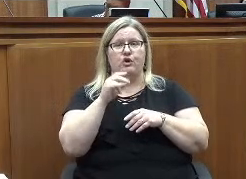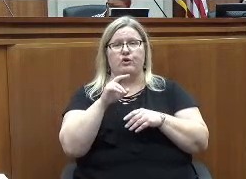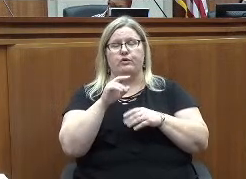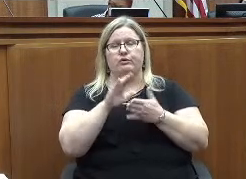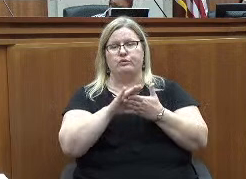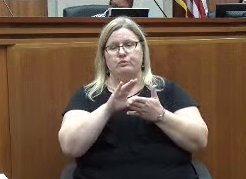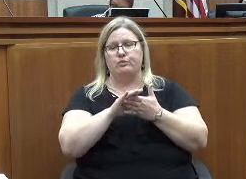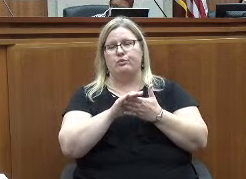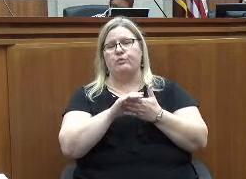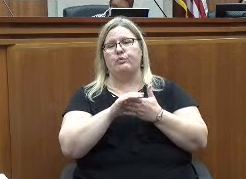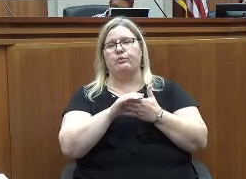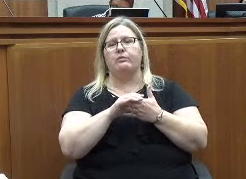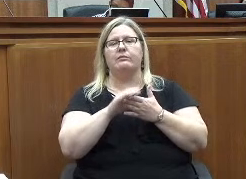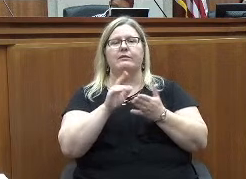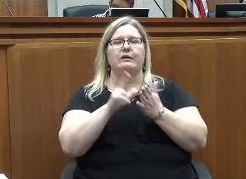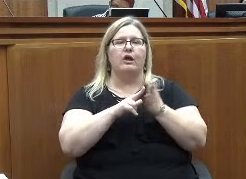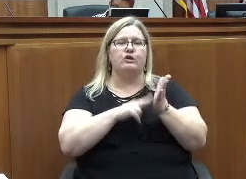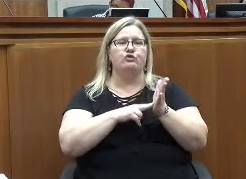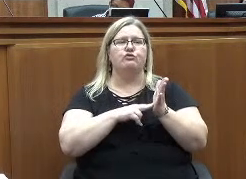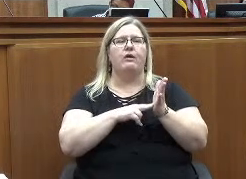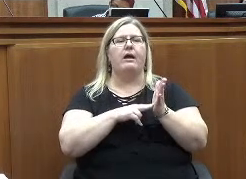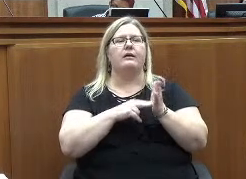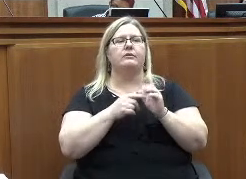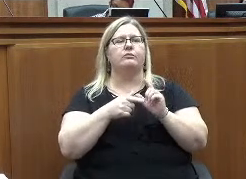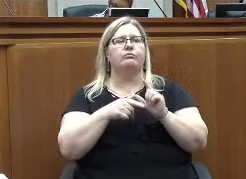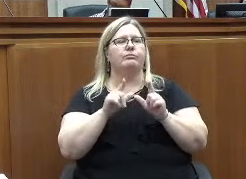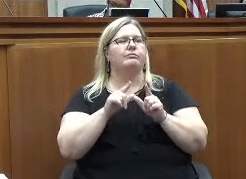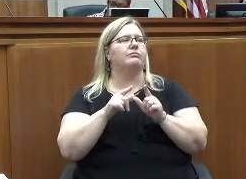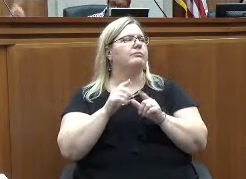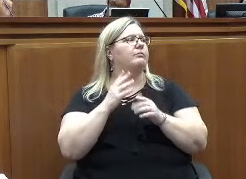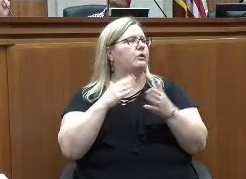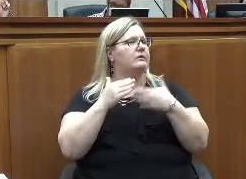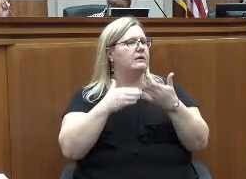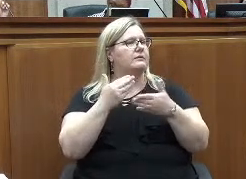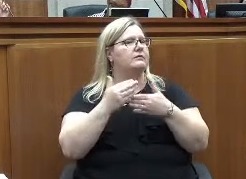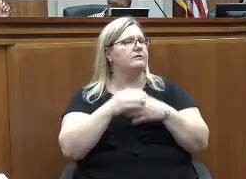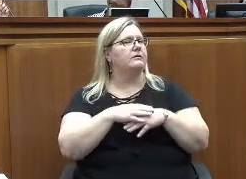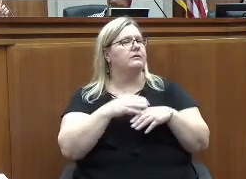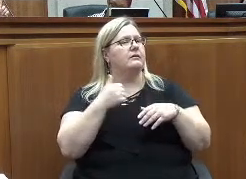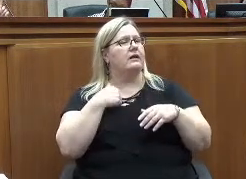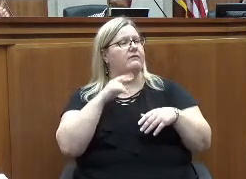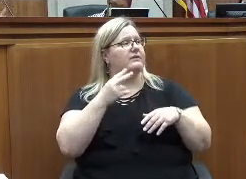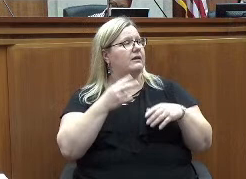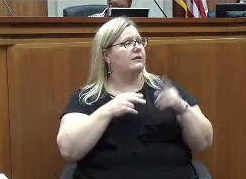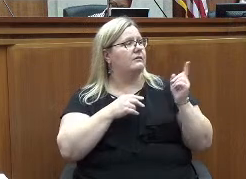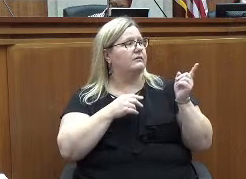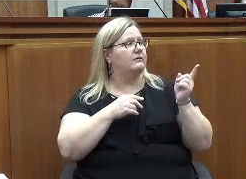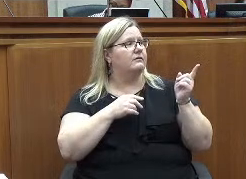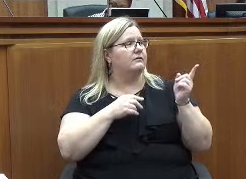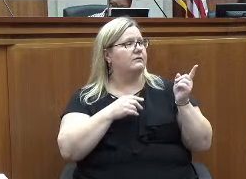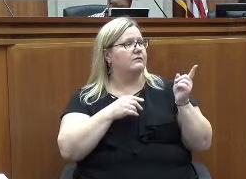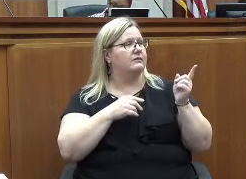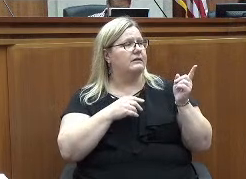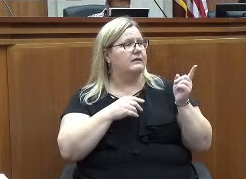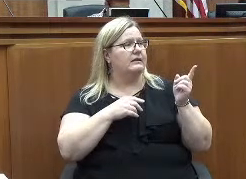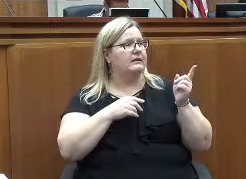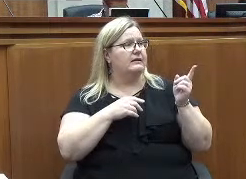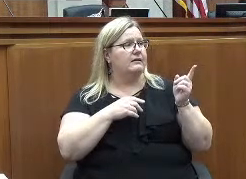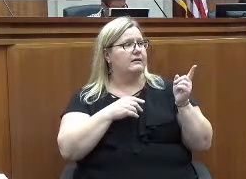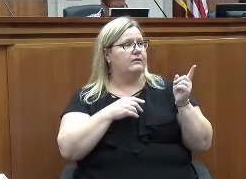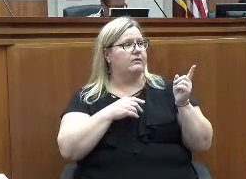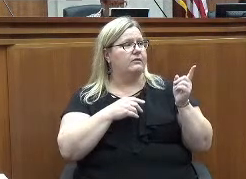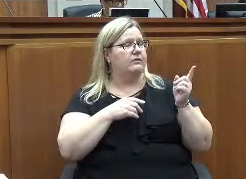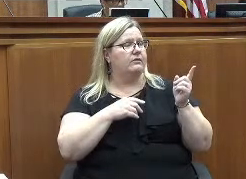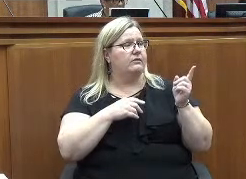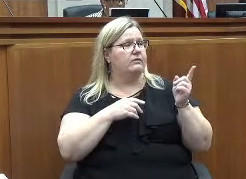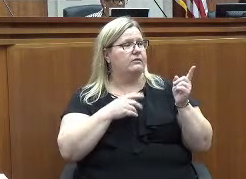renewal contract and evaluation process. Okay, all right, we have a motion on the floor. Is there a second? Is there a discussion? You need to dispose of that, you